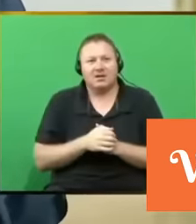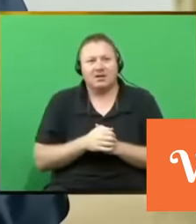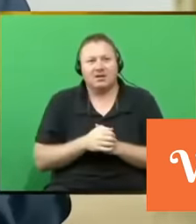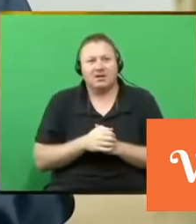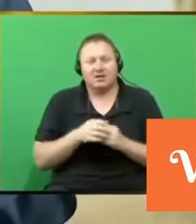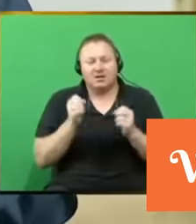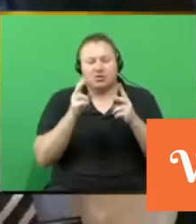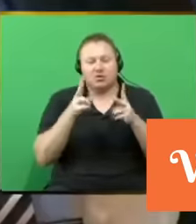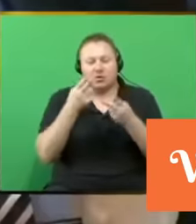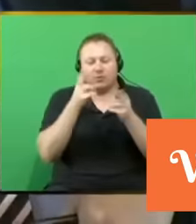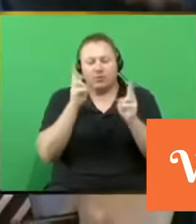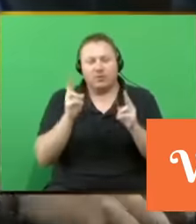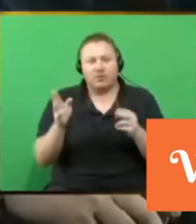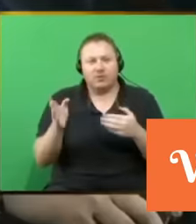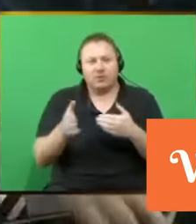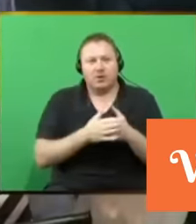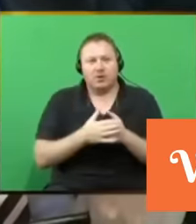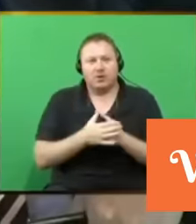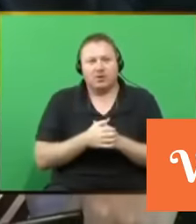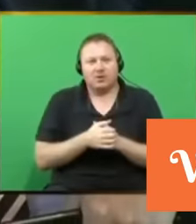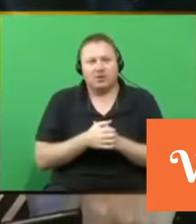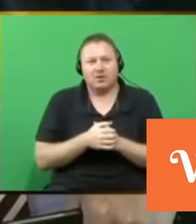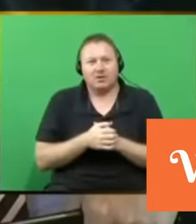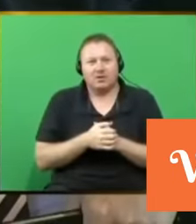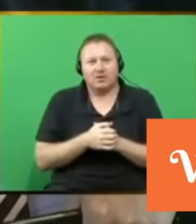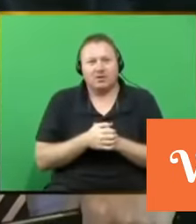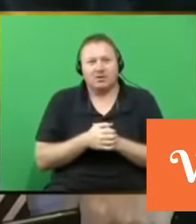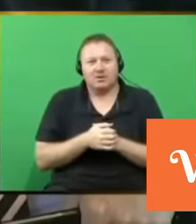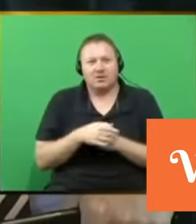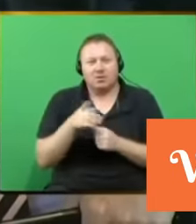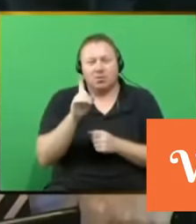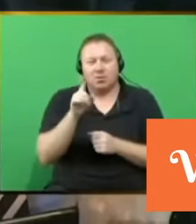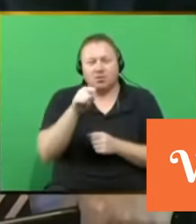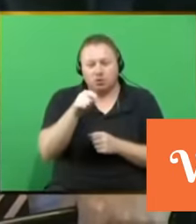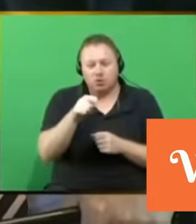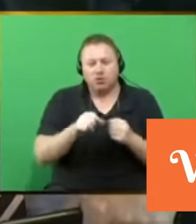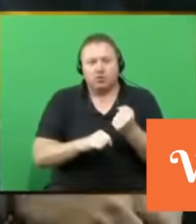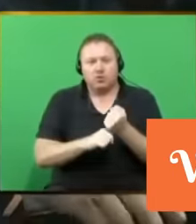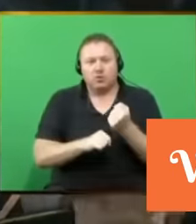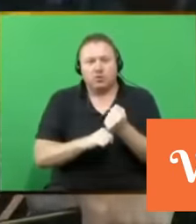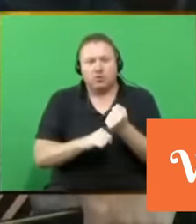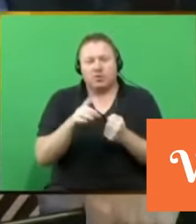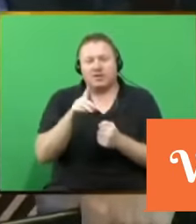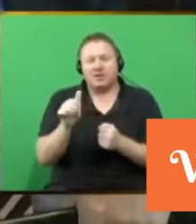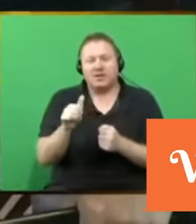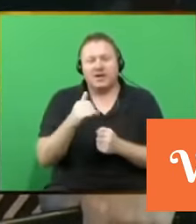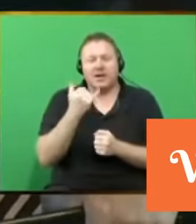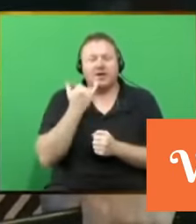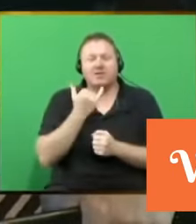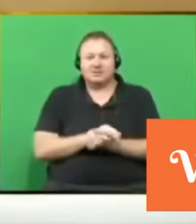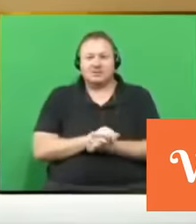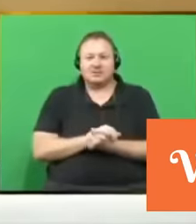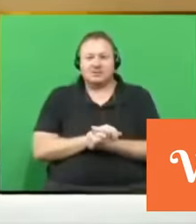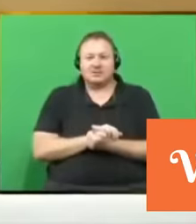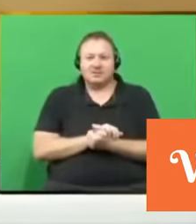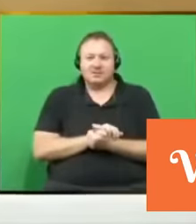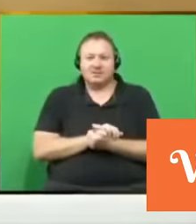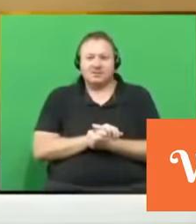12 universities. That is why the honorable members, the DA with Israel. Please take your seats. Thank you.